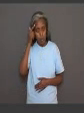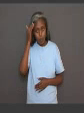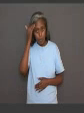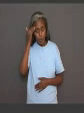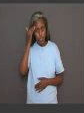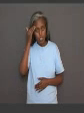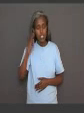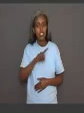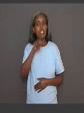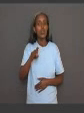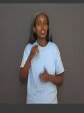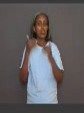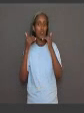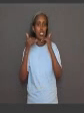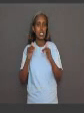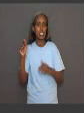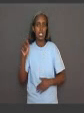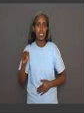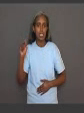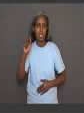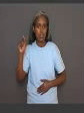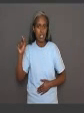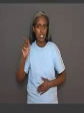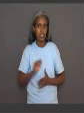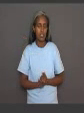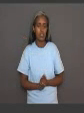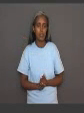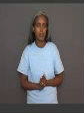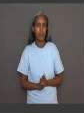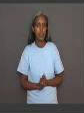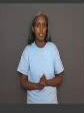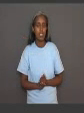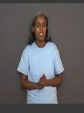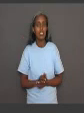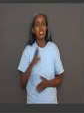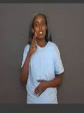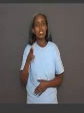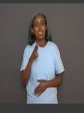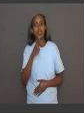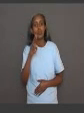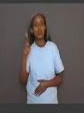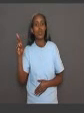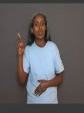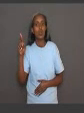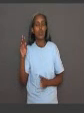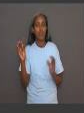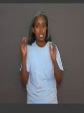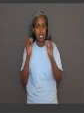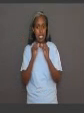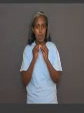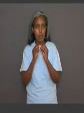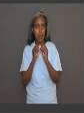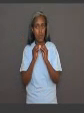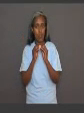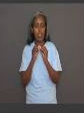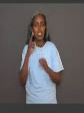equation for standard deviation is the square root of the sum